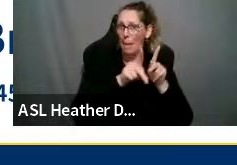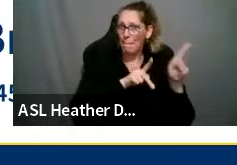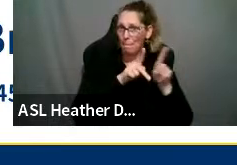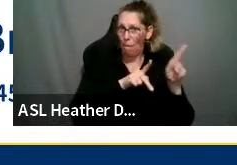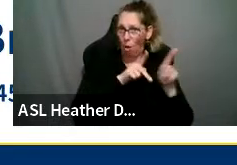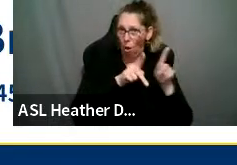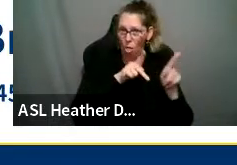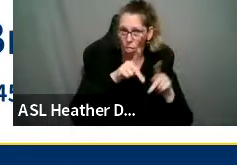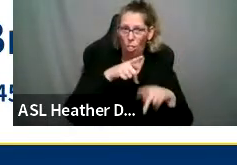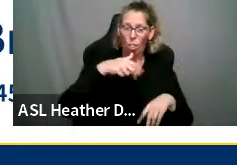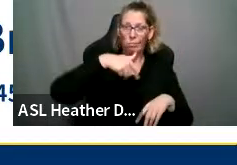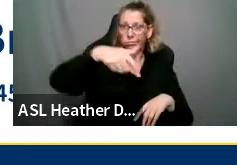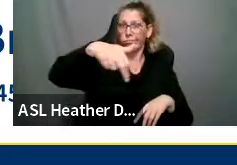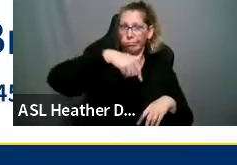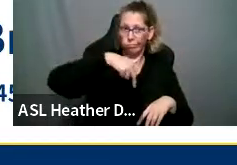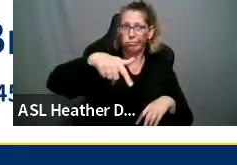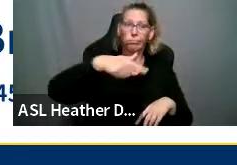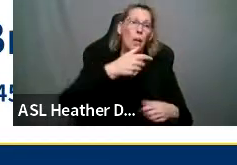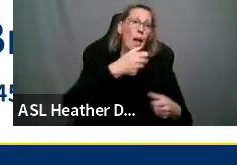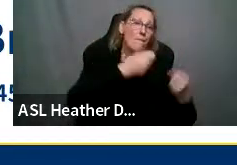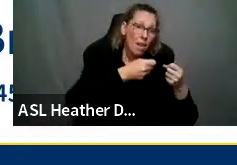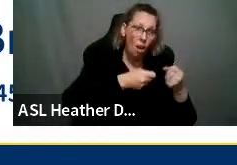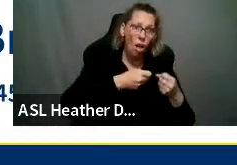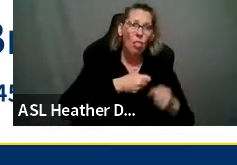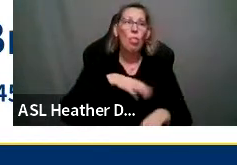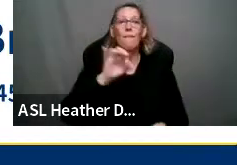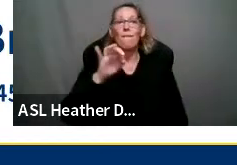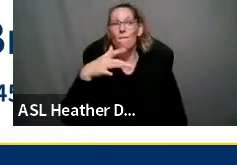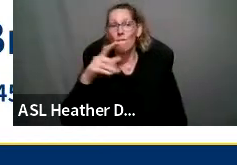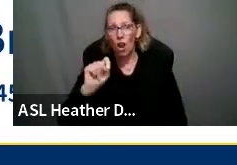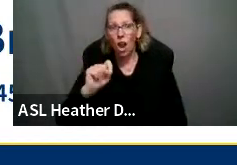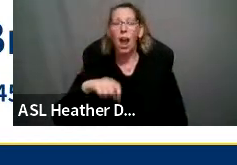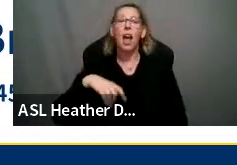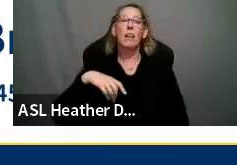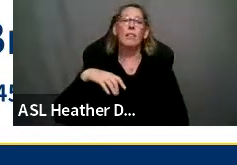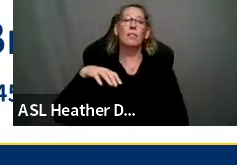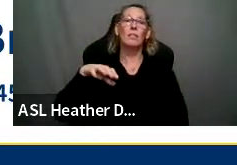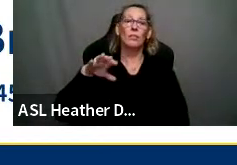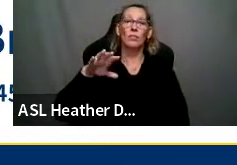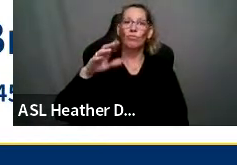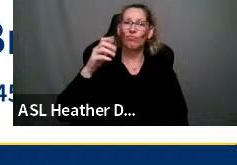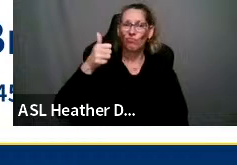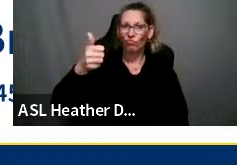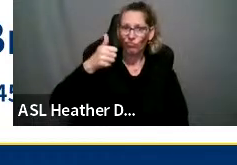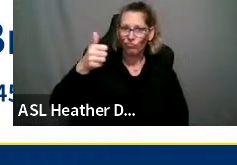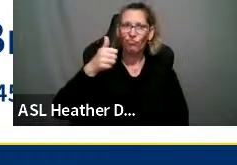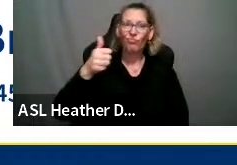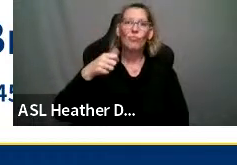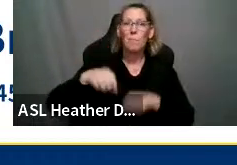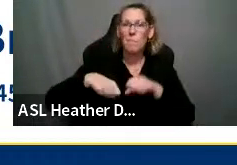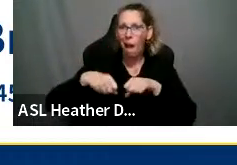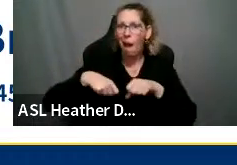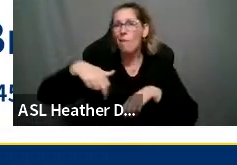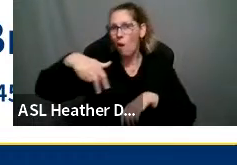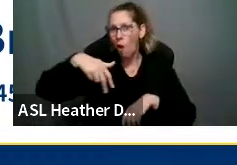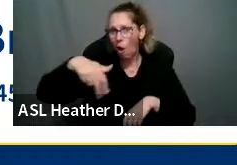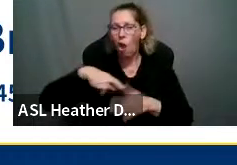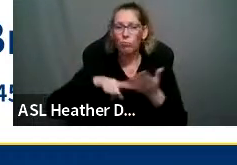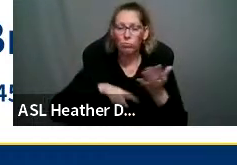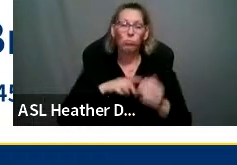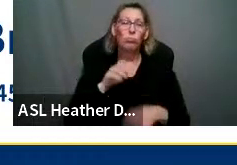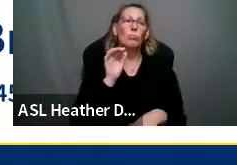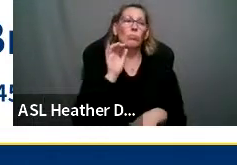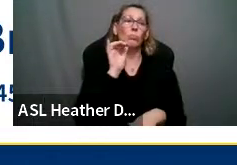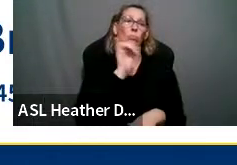mode. So you can see we have vehicles, freight, transit, and active transportation modal information on here. So daily person throughput